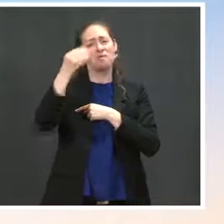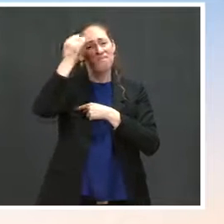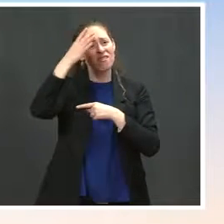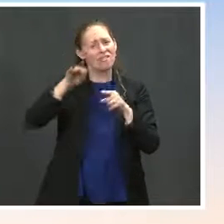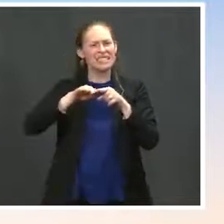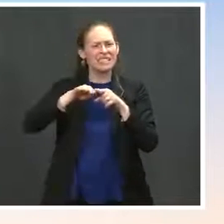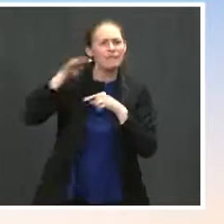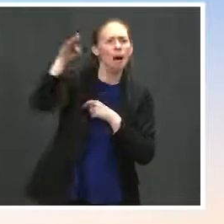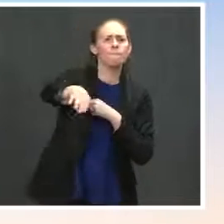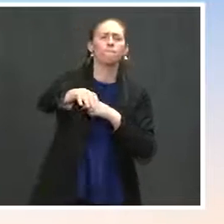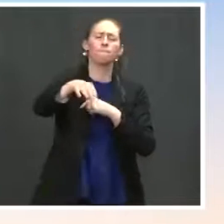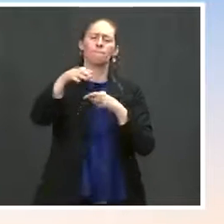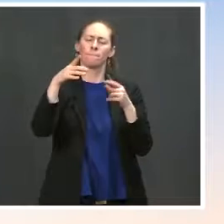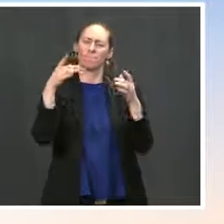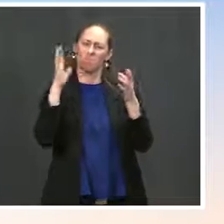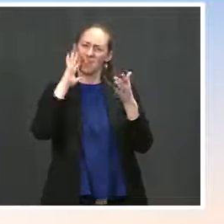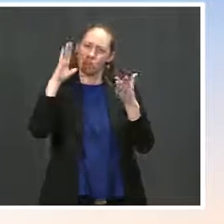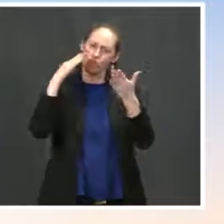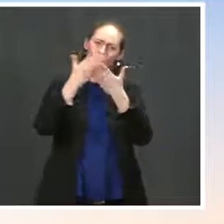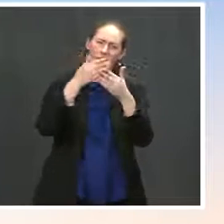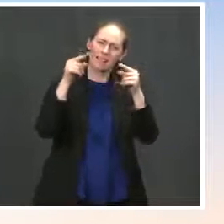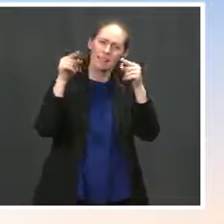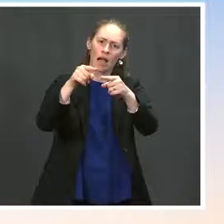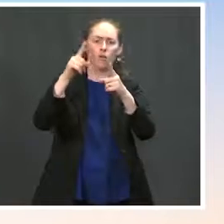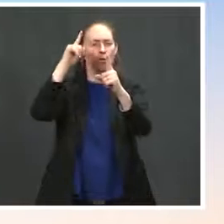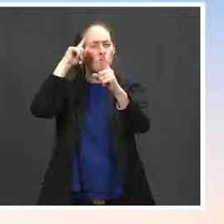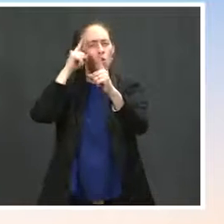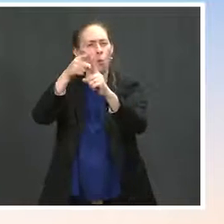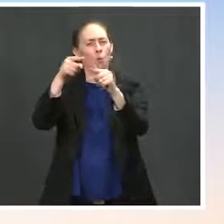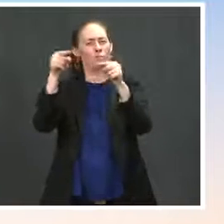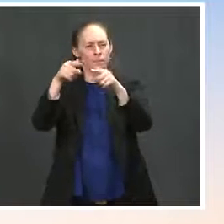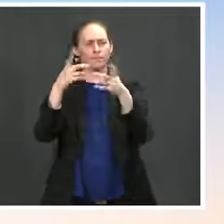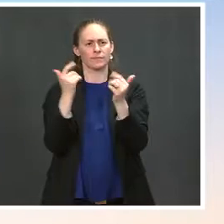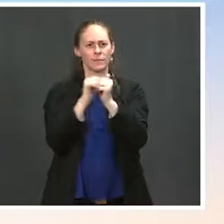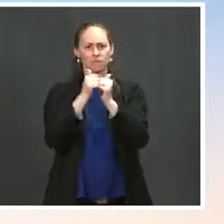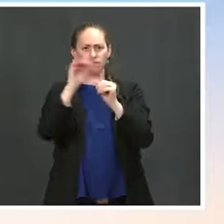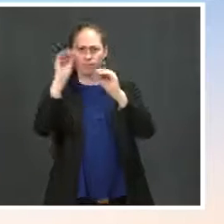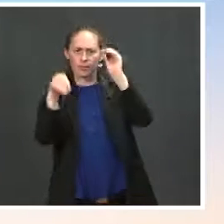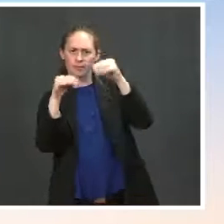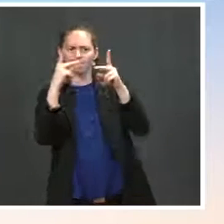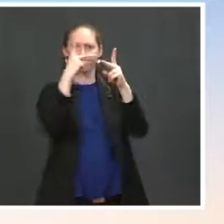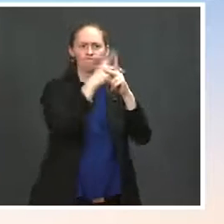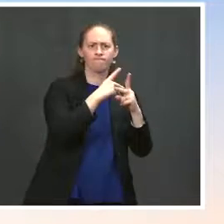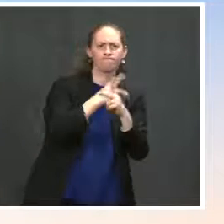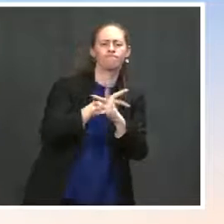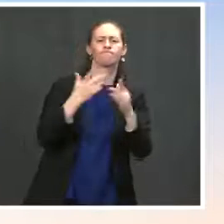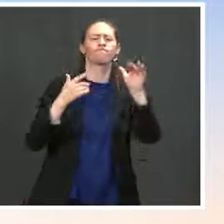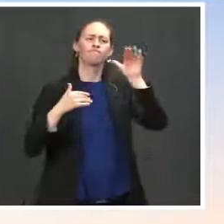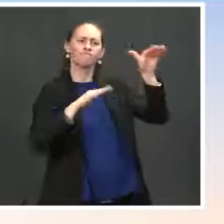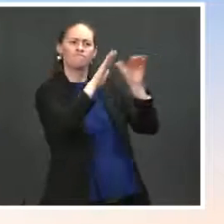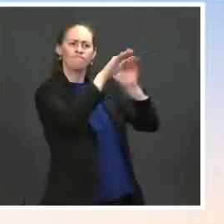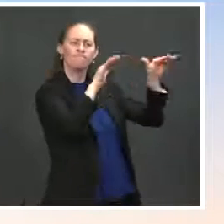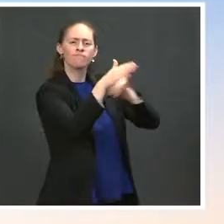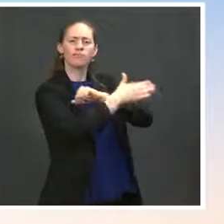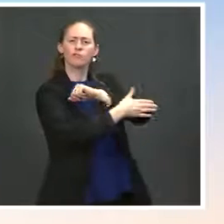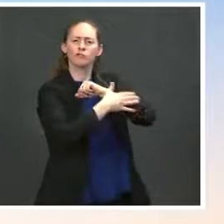there. By setting these targets, by getting nations invested, by getting leaders to say publicly, we have to do this, you begin to